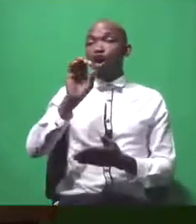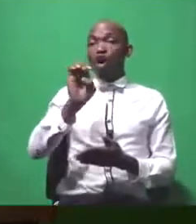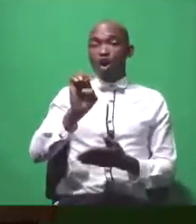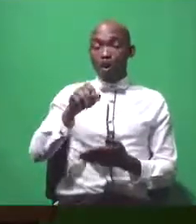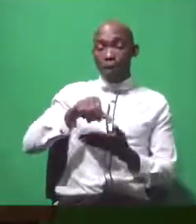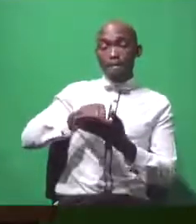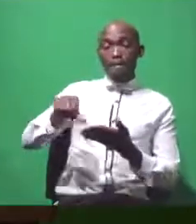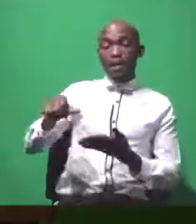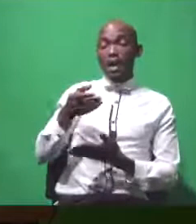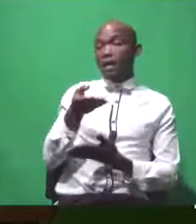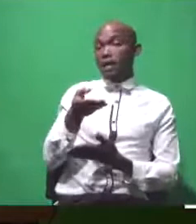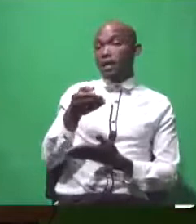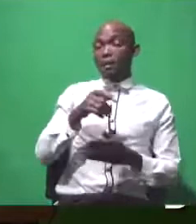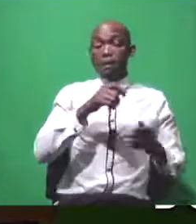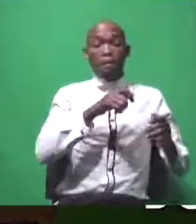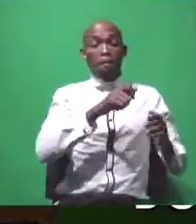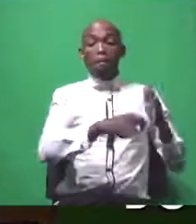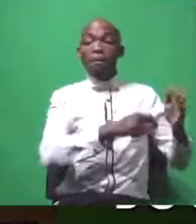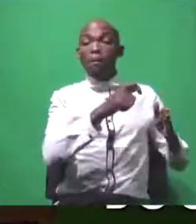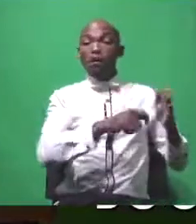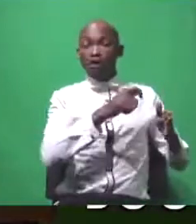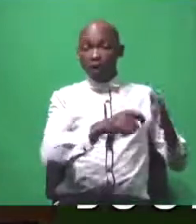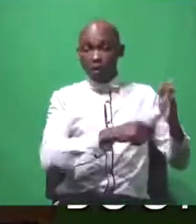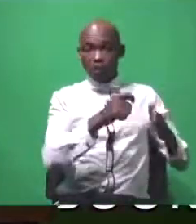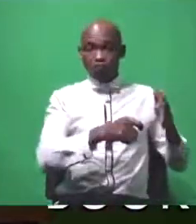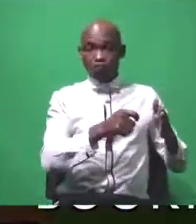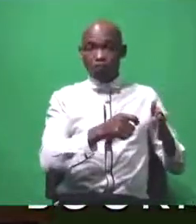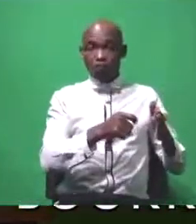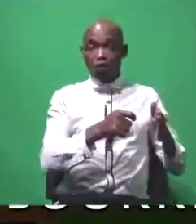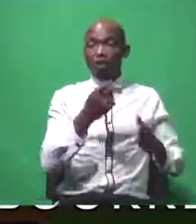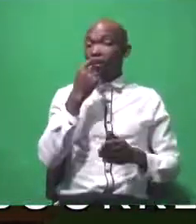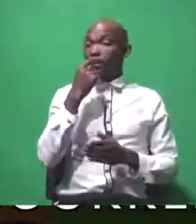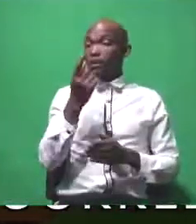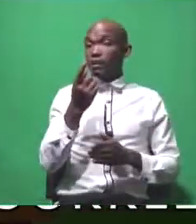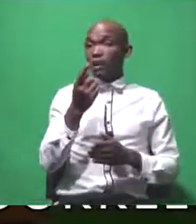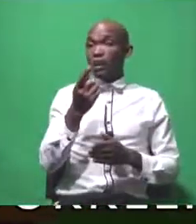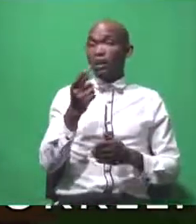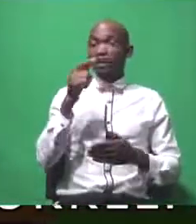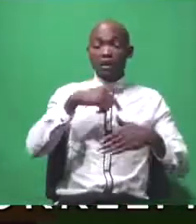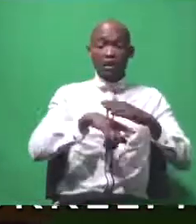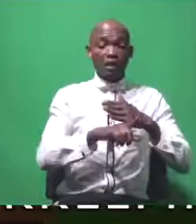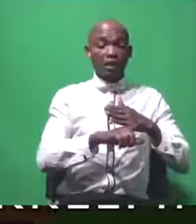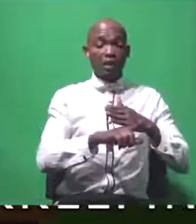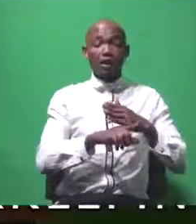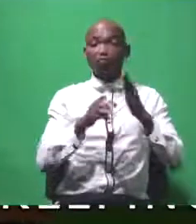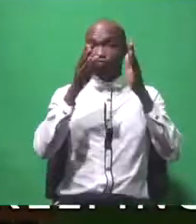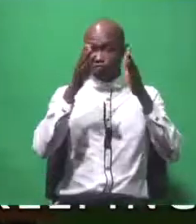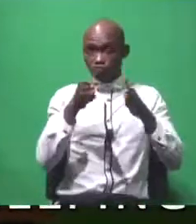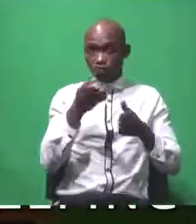Therefore, should be shown in the book of hoy. You said that motor